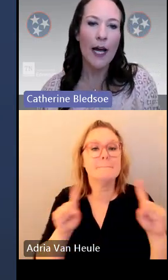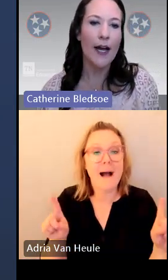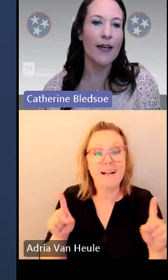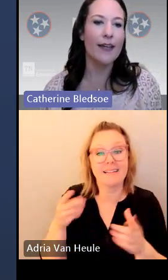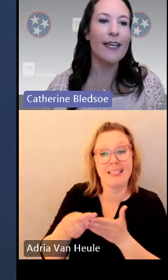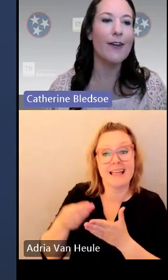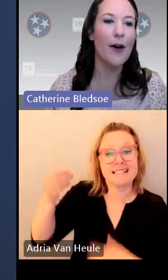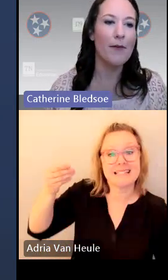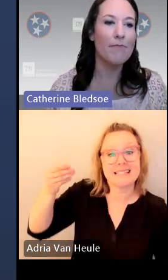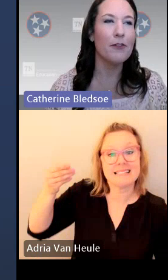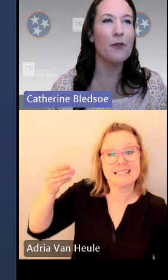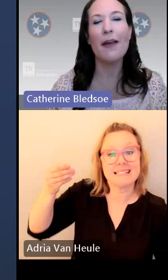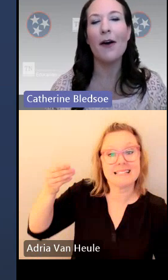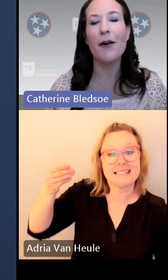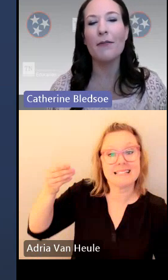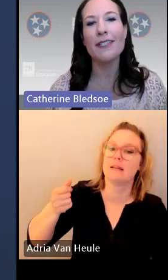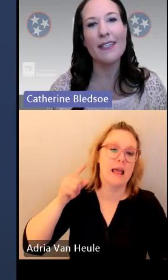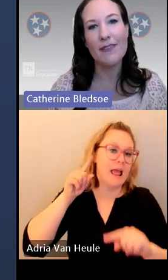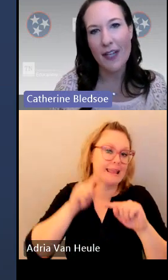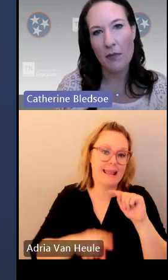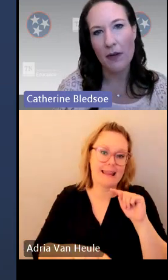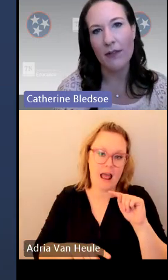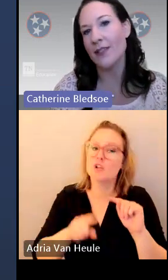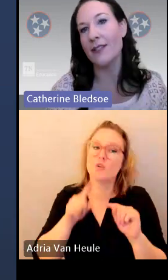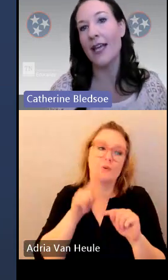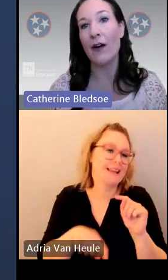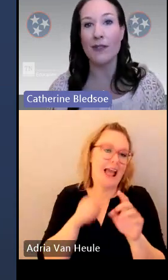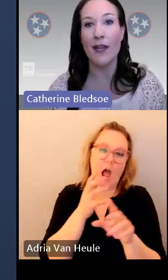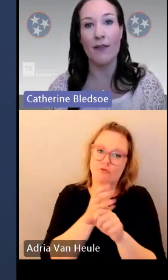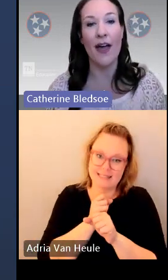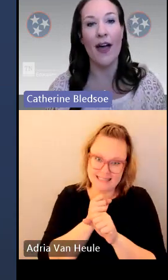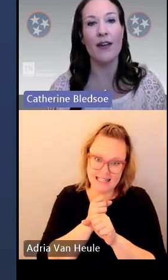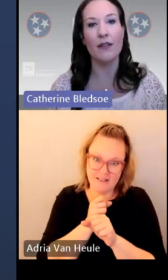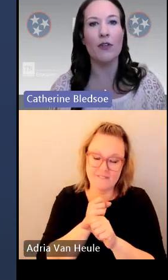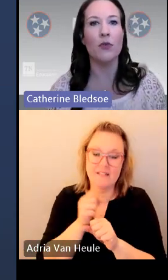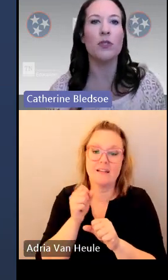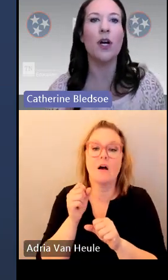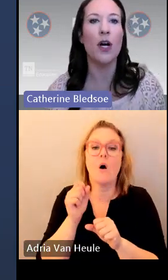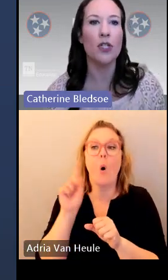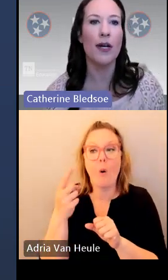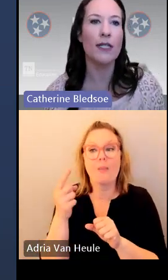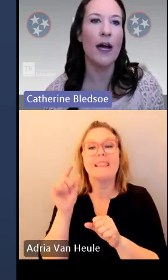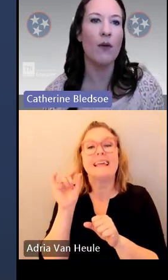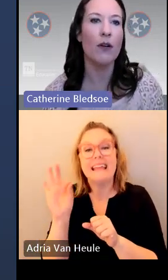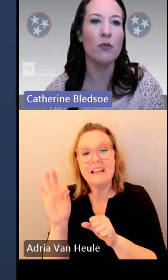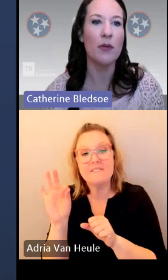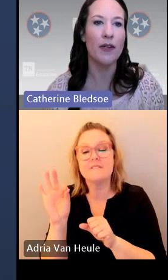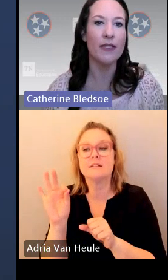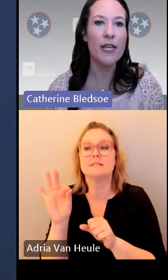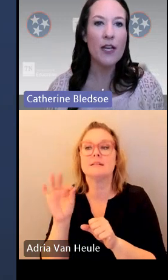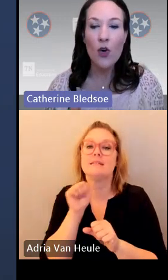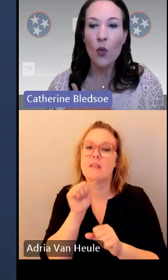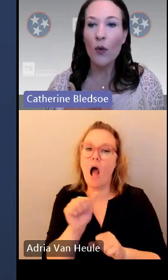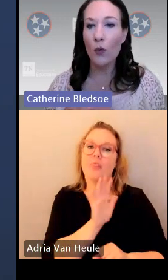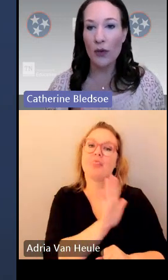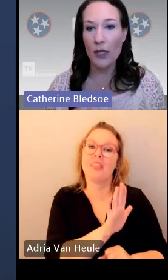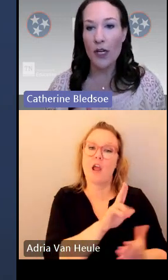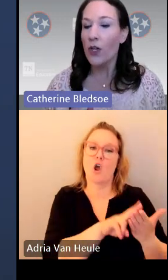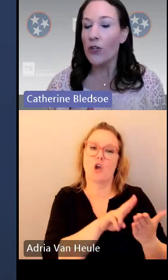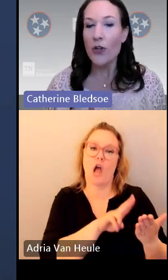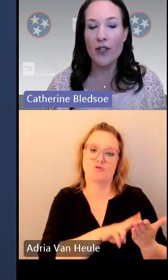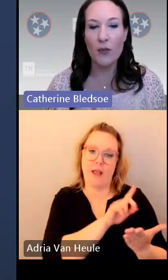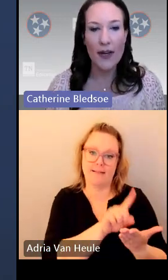stipend you may not receive the stipend unless it is outside of that individual's contract hours, because